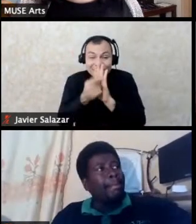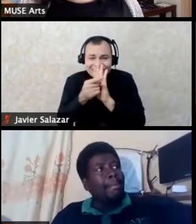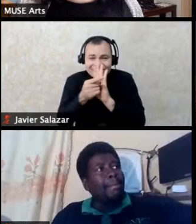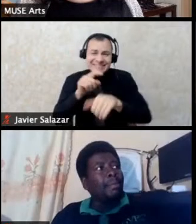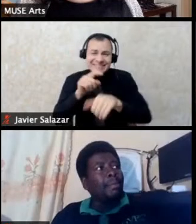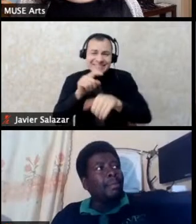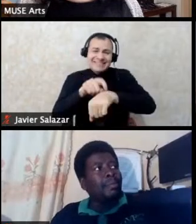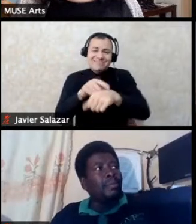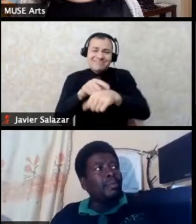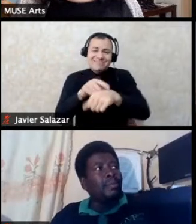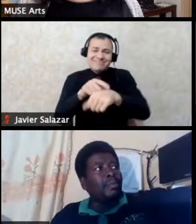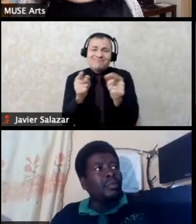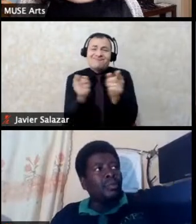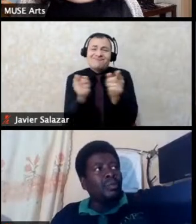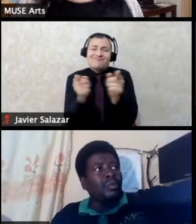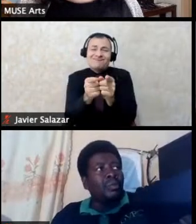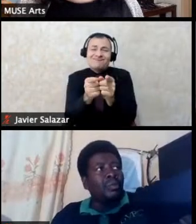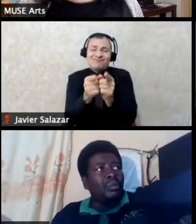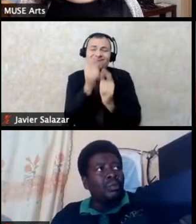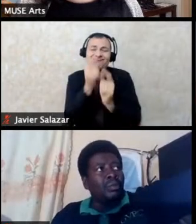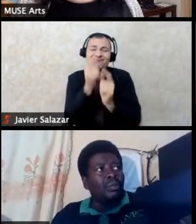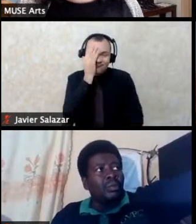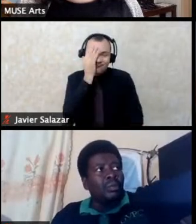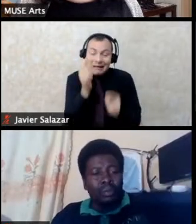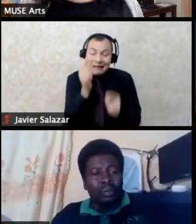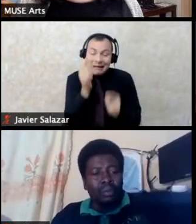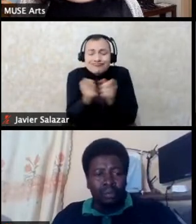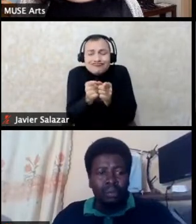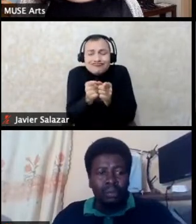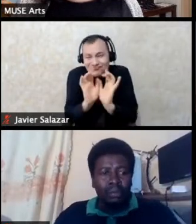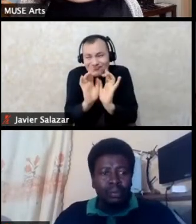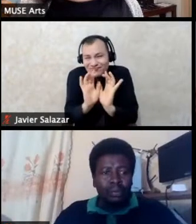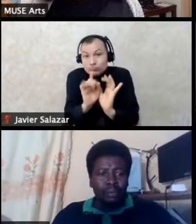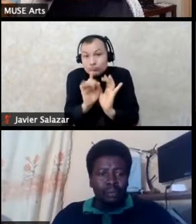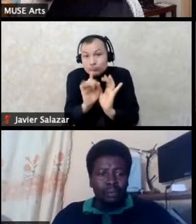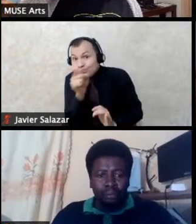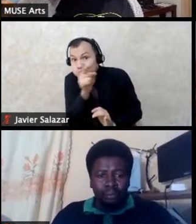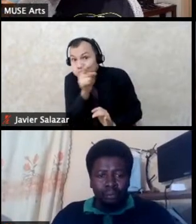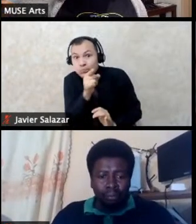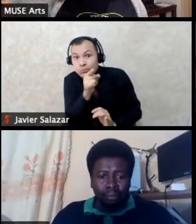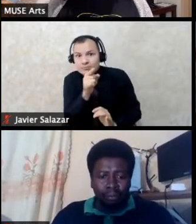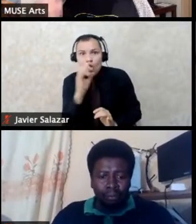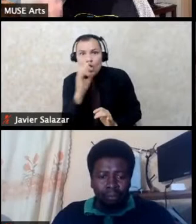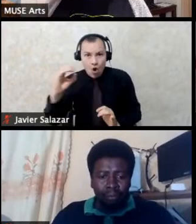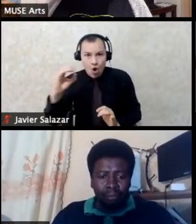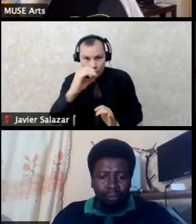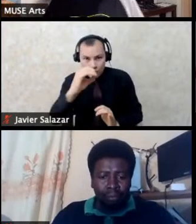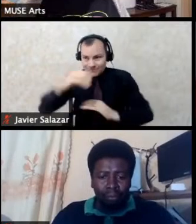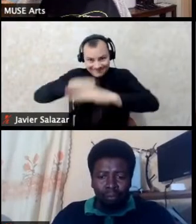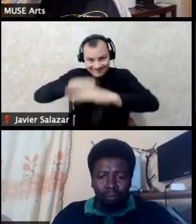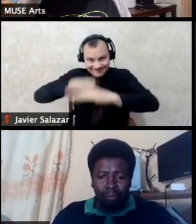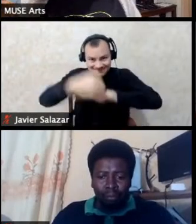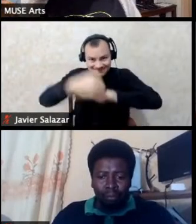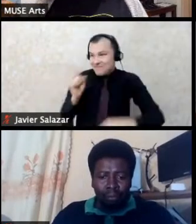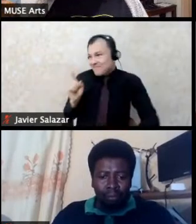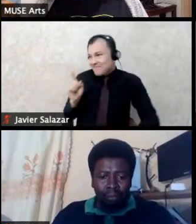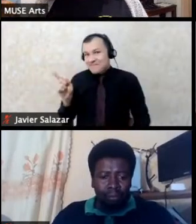las cosas maravillosas que hacemos, pero vamos a tener pues como la oportunidad